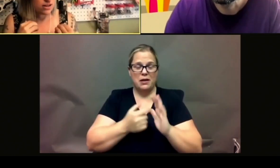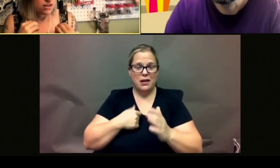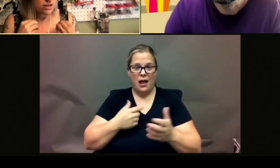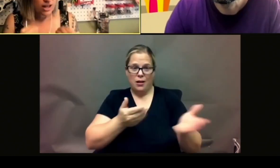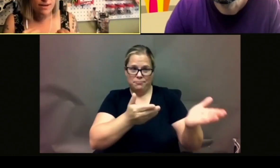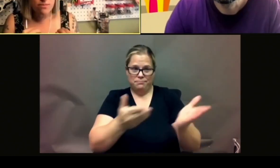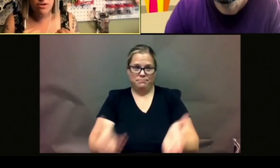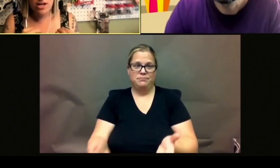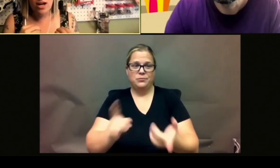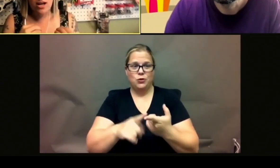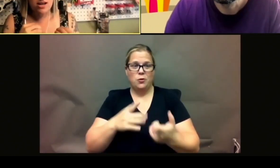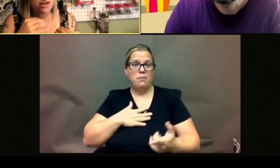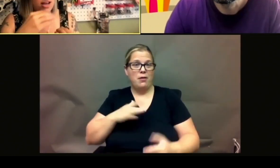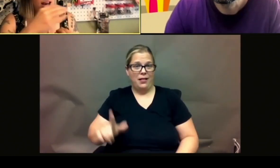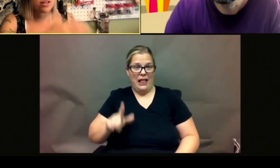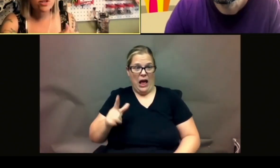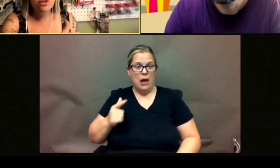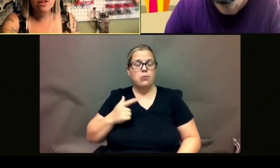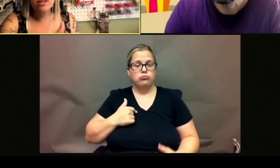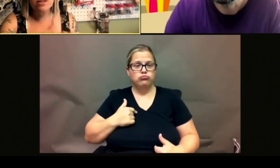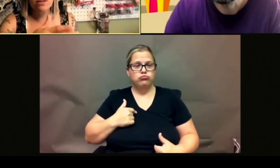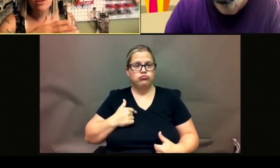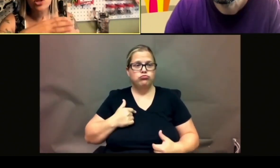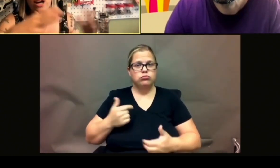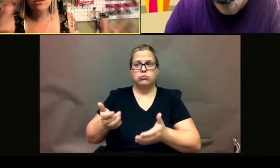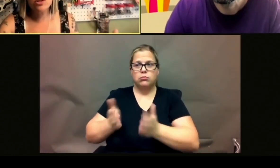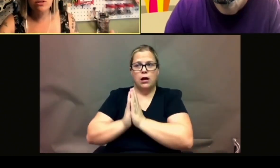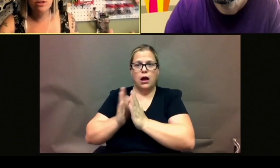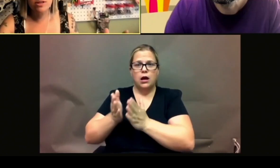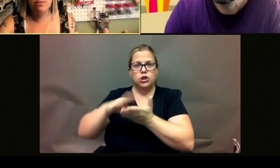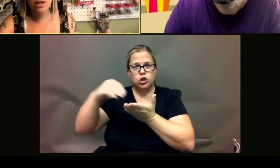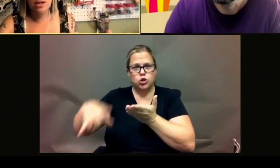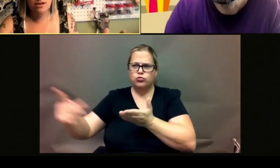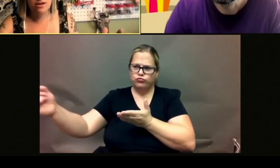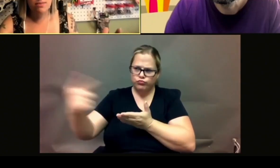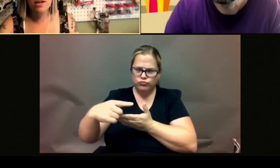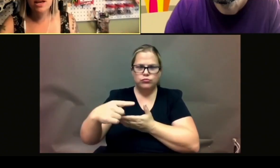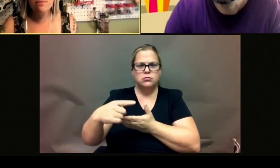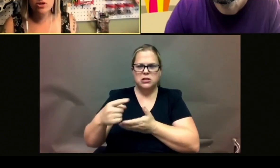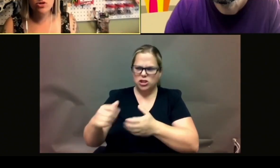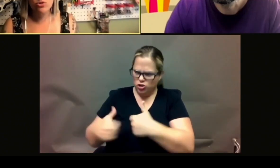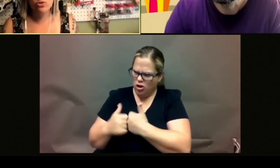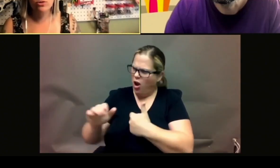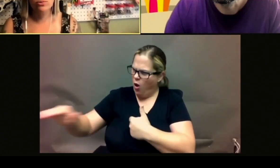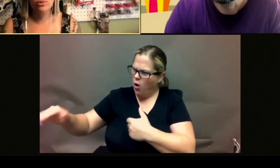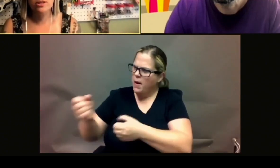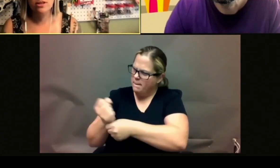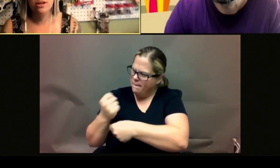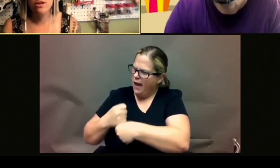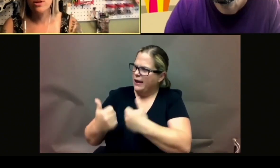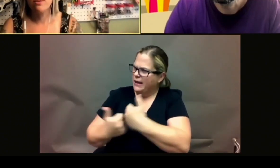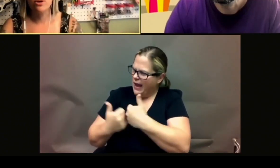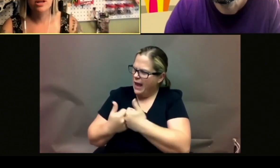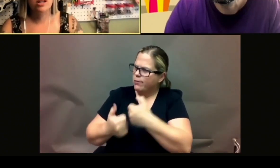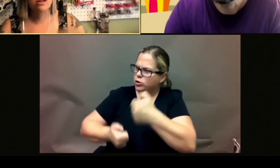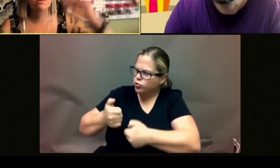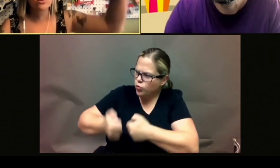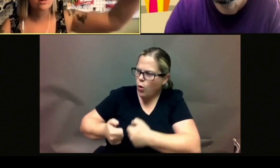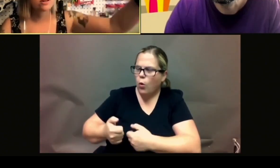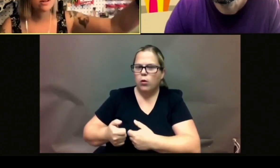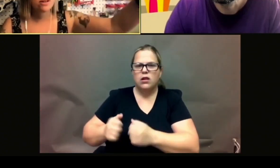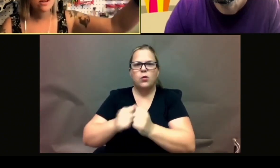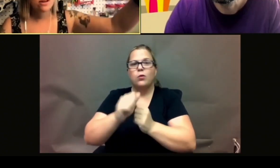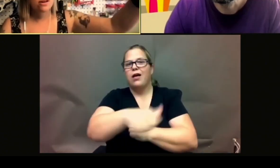my library, I had students challenge students to make a game controller with another librarian